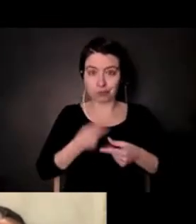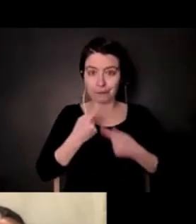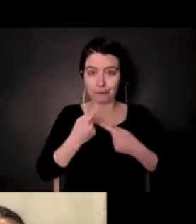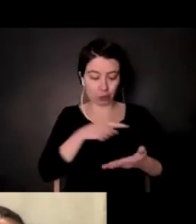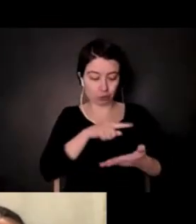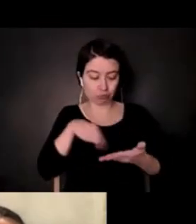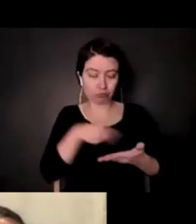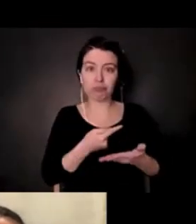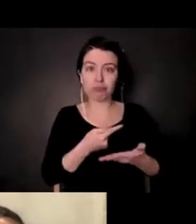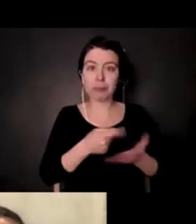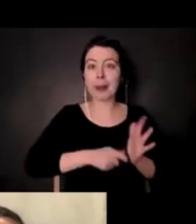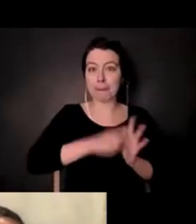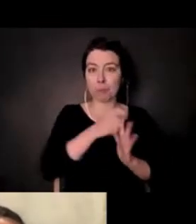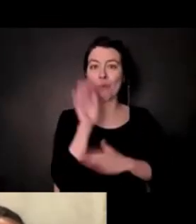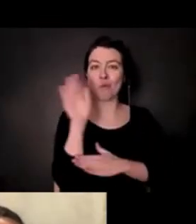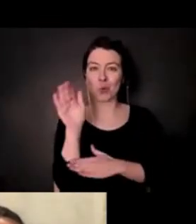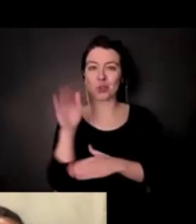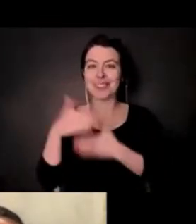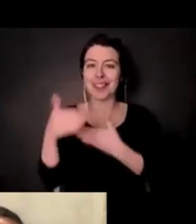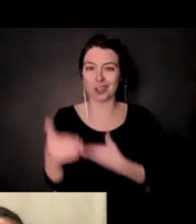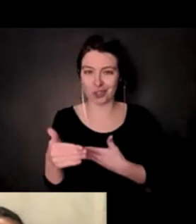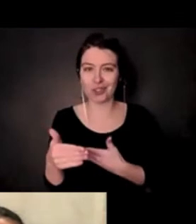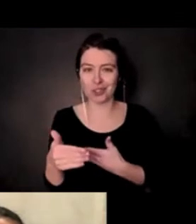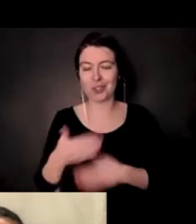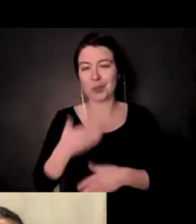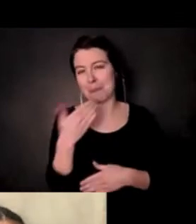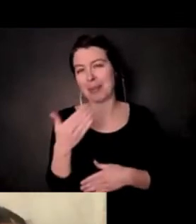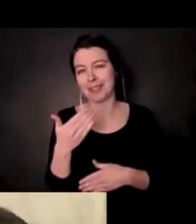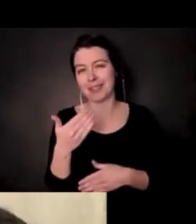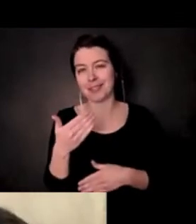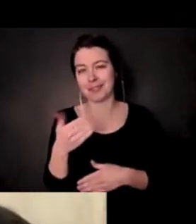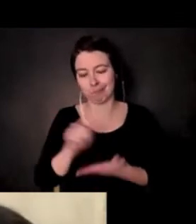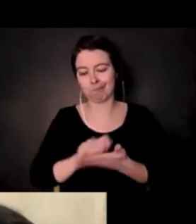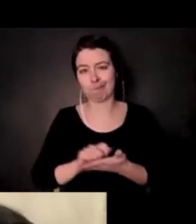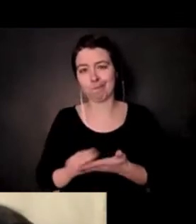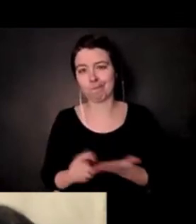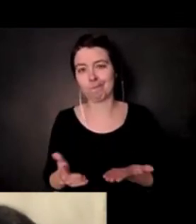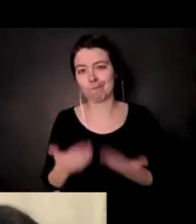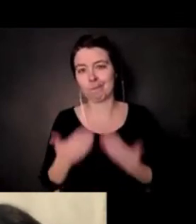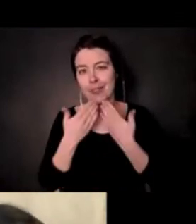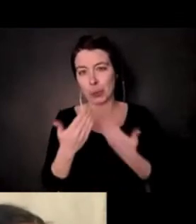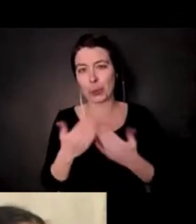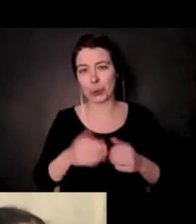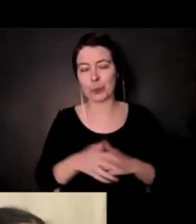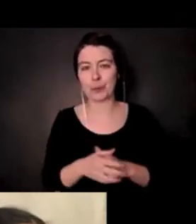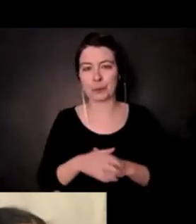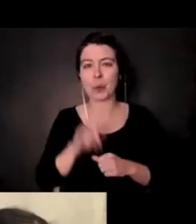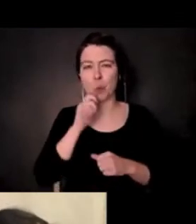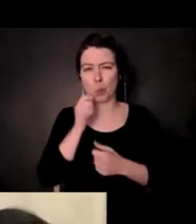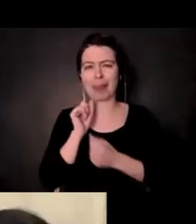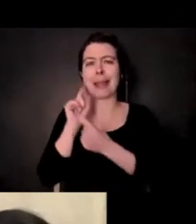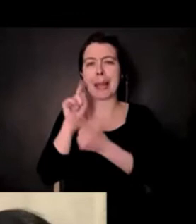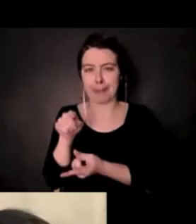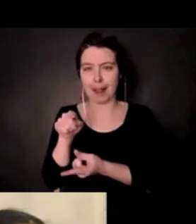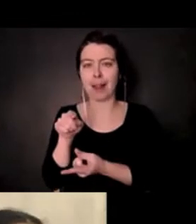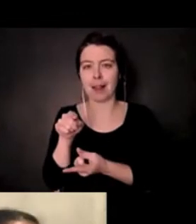September. So just taking a little bit of time to do that is much appreciated. And we'll follow this session up with an email with the link to the feedback form